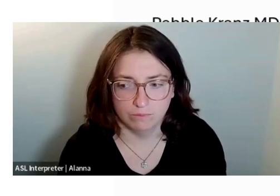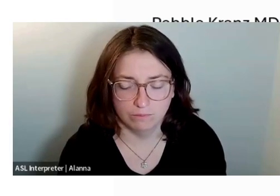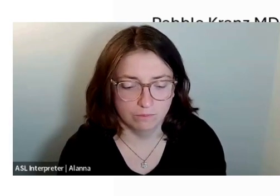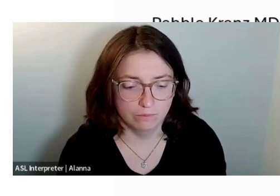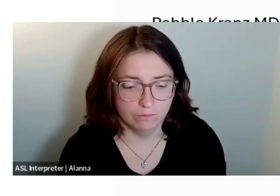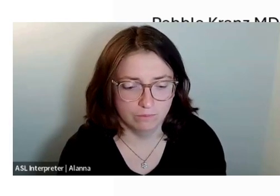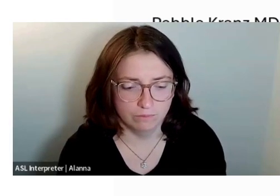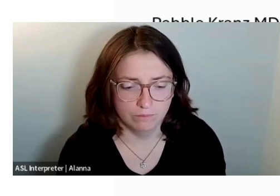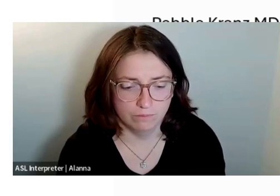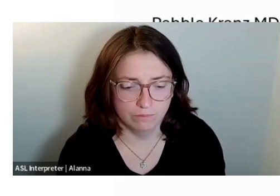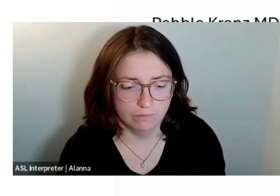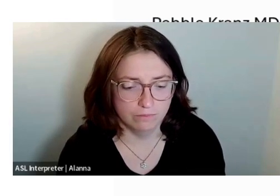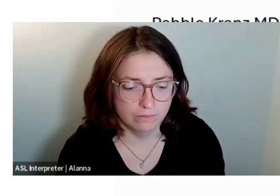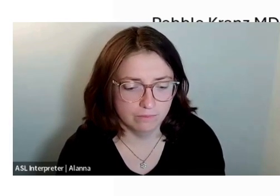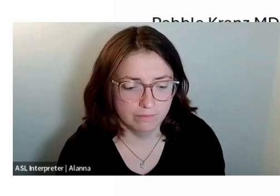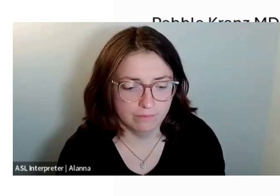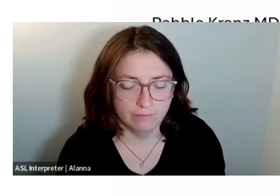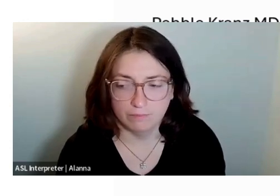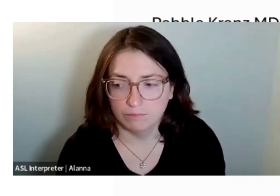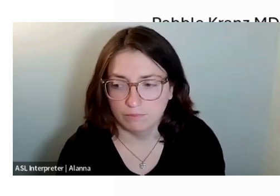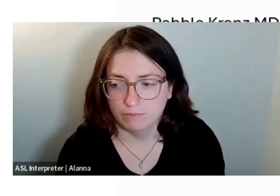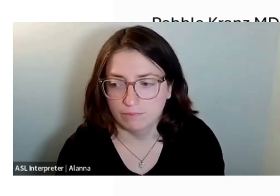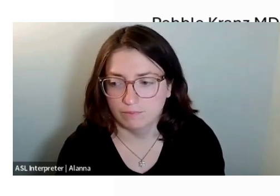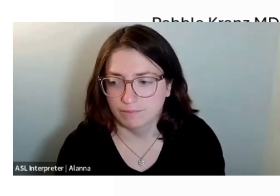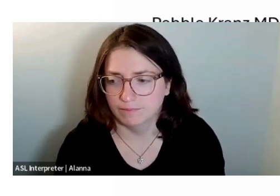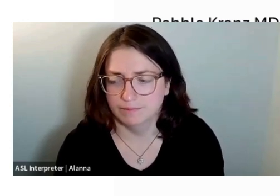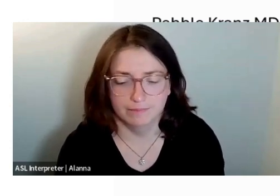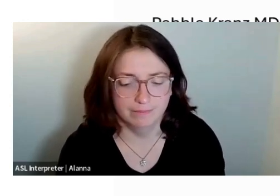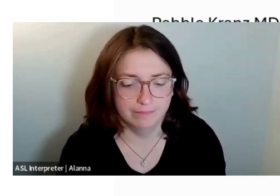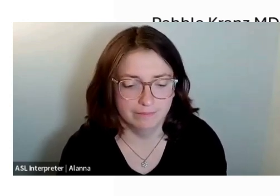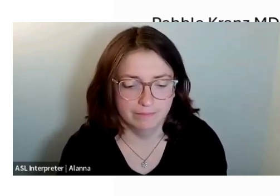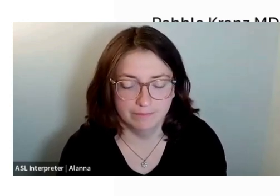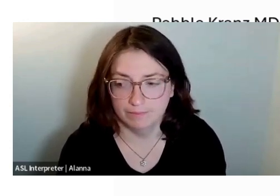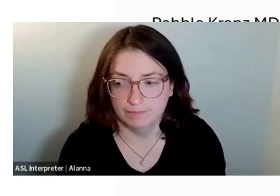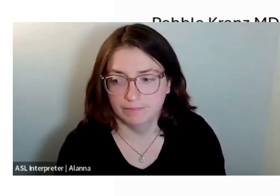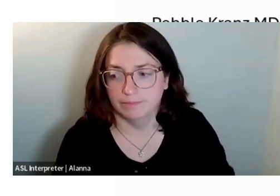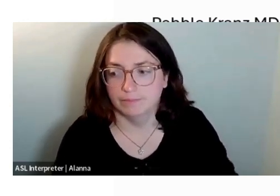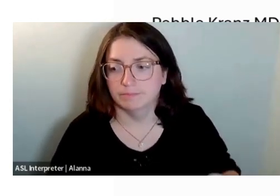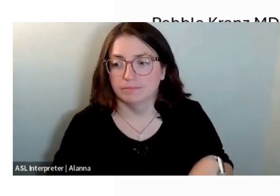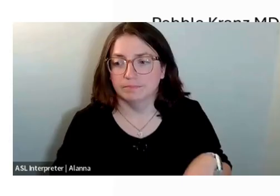All right. Hello. Hello and welcome. Um,